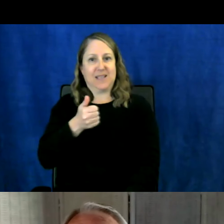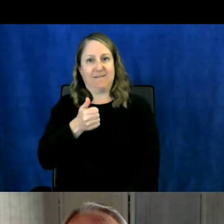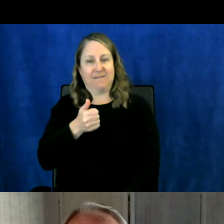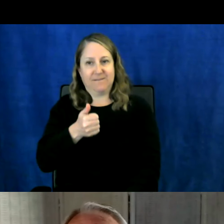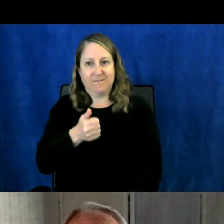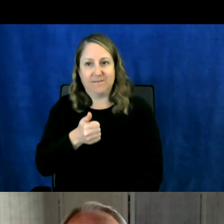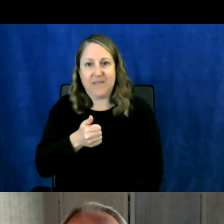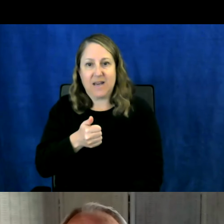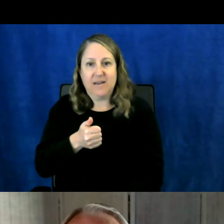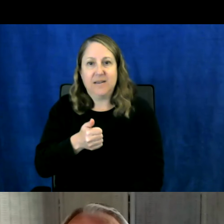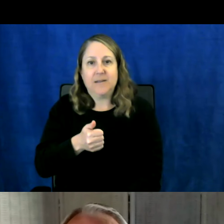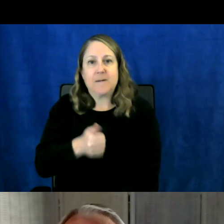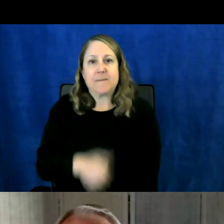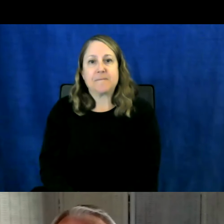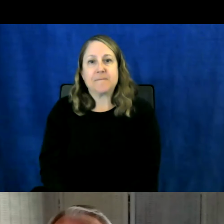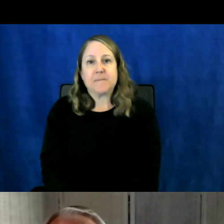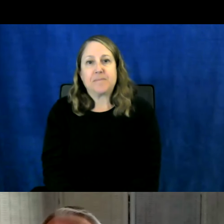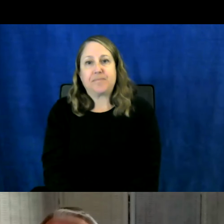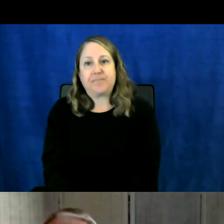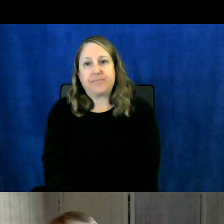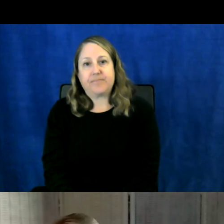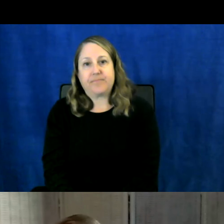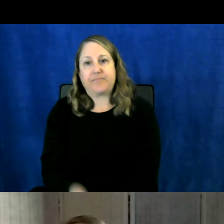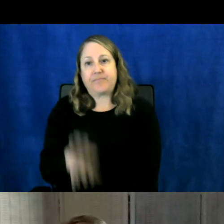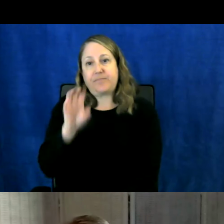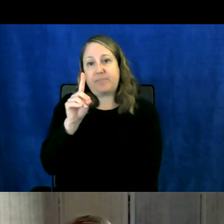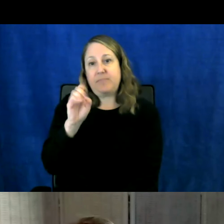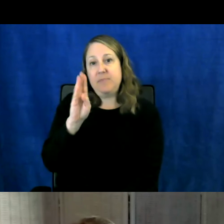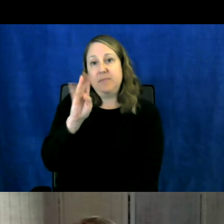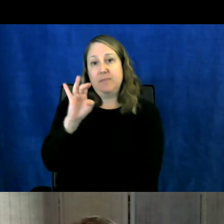to provide the service for. Debbie?